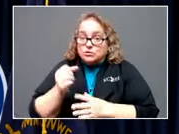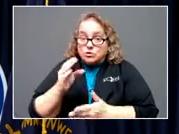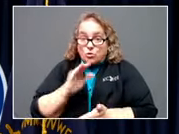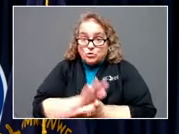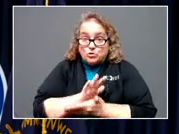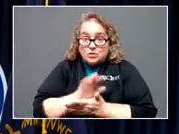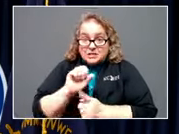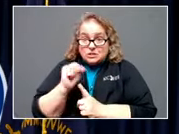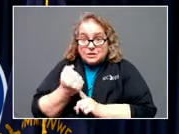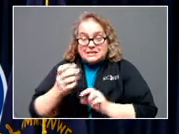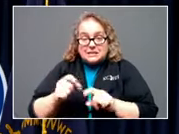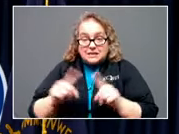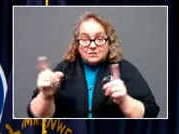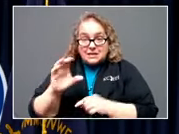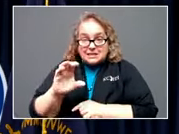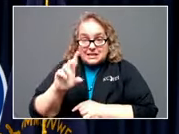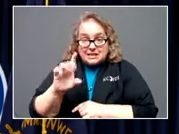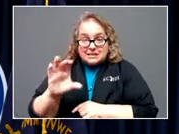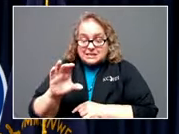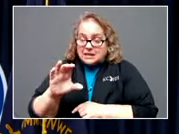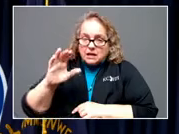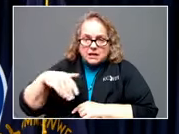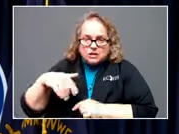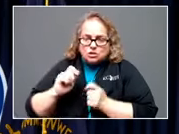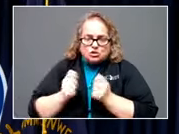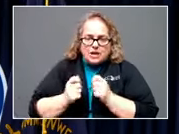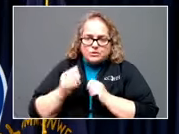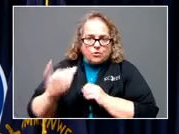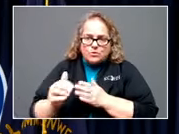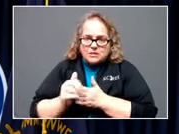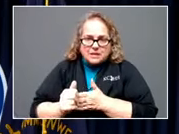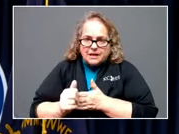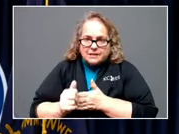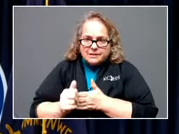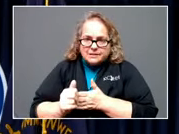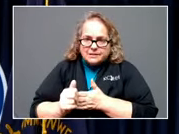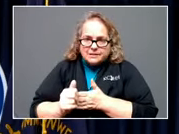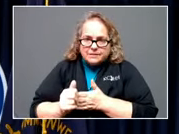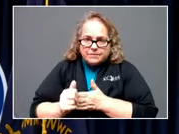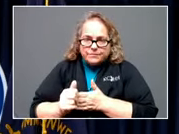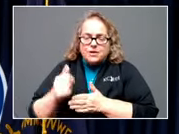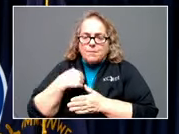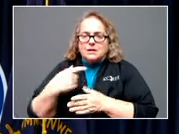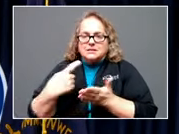different, and the CDC has not yet revised those guidances. So I'm going to walk through just a couple slides here real quick, and then I'll build up to the school